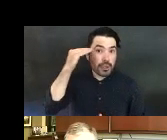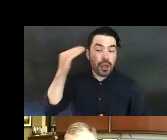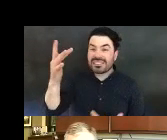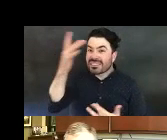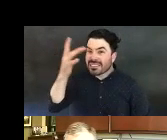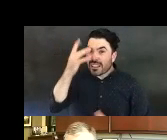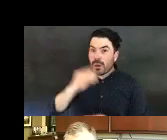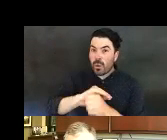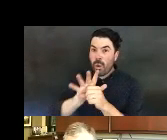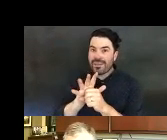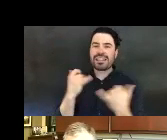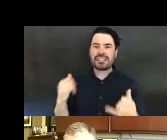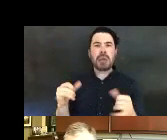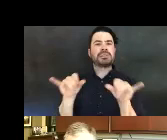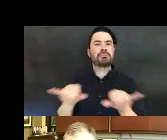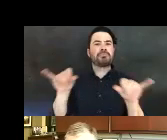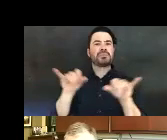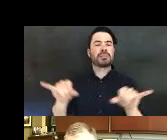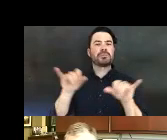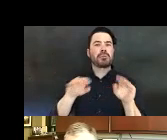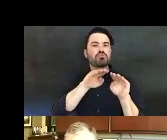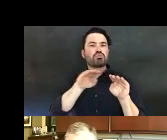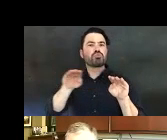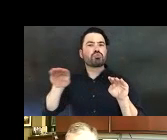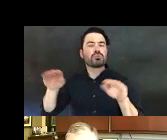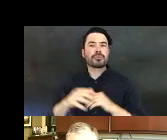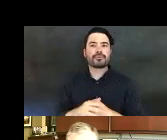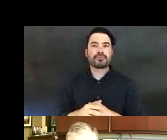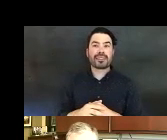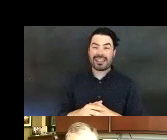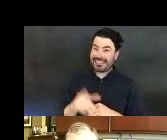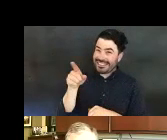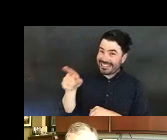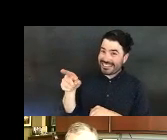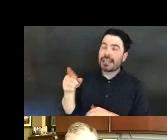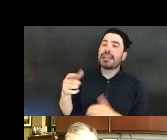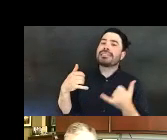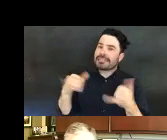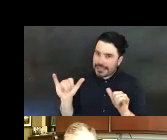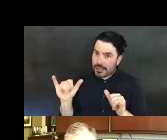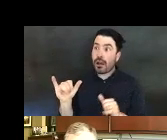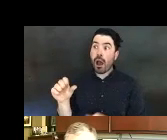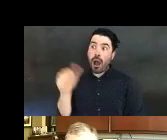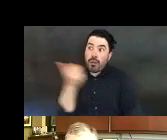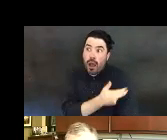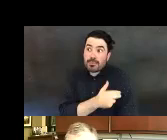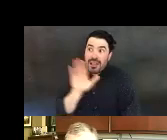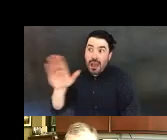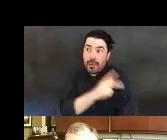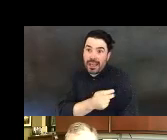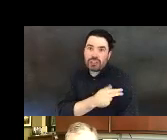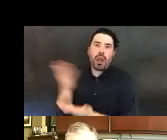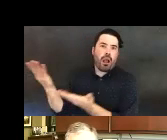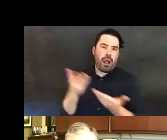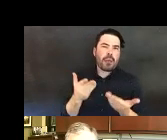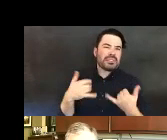You'll see, if you look carefully at that graph, that there is still some contribution of transferred patients. The other thing that I'll point out is that